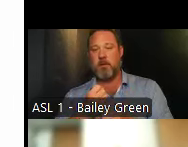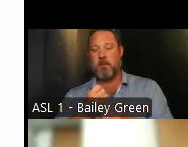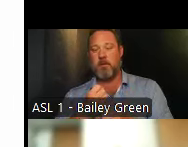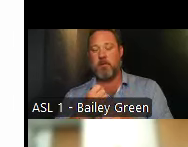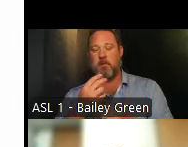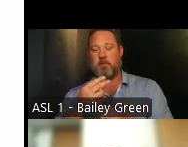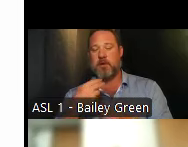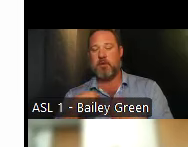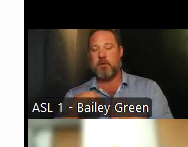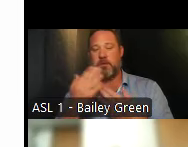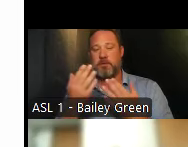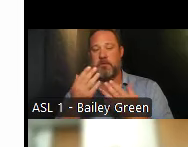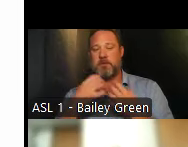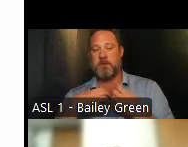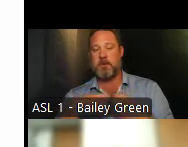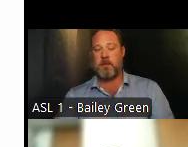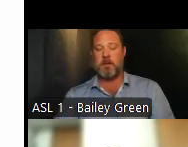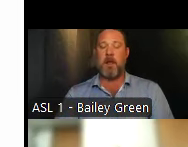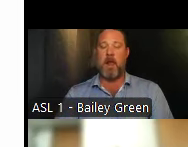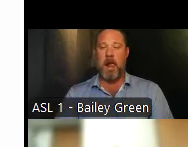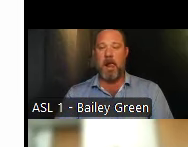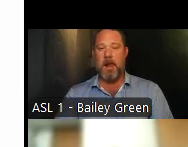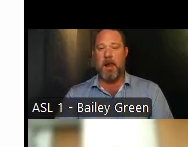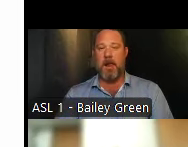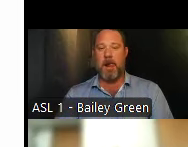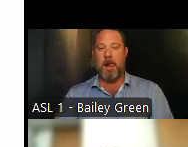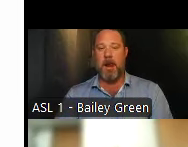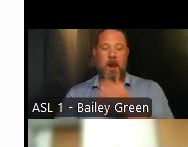Services Committee. Move to the next slide.